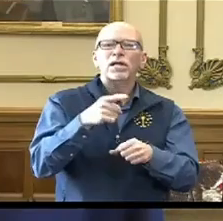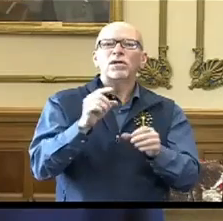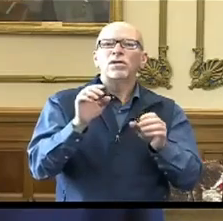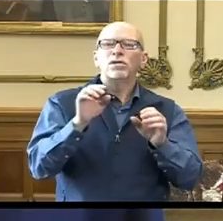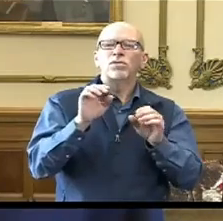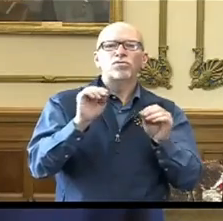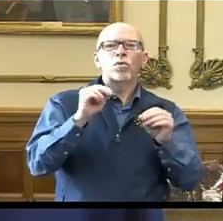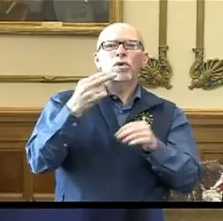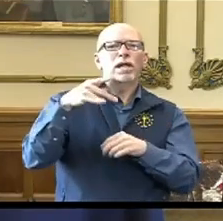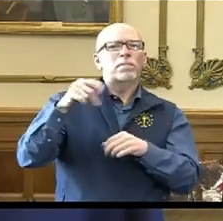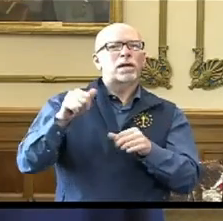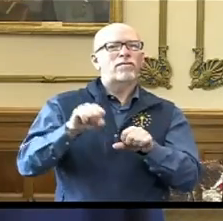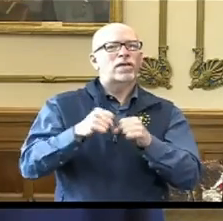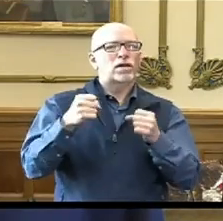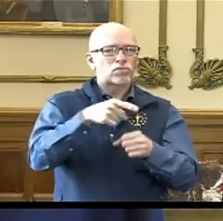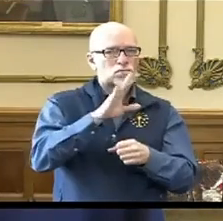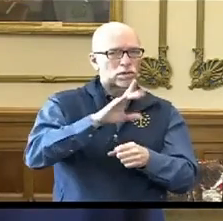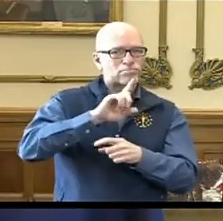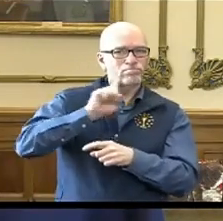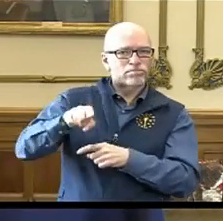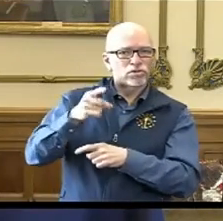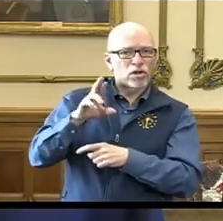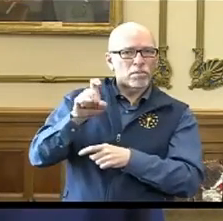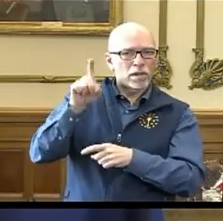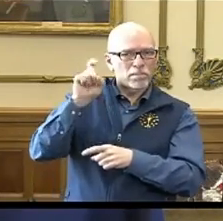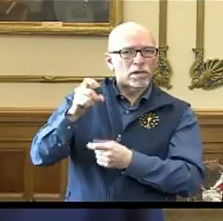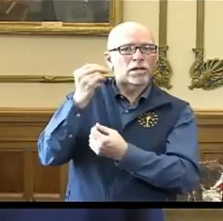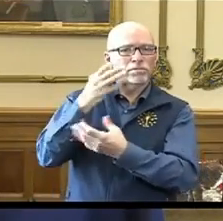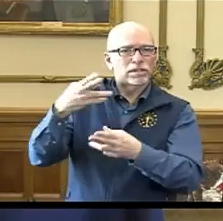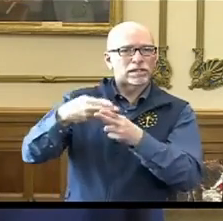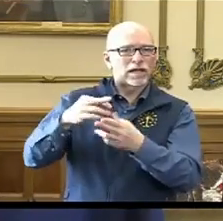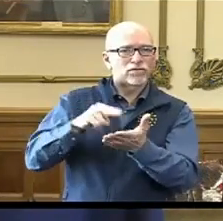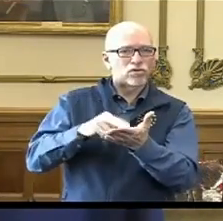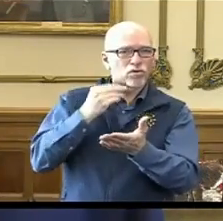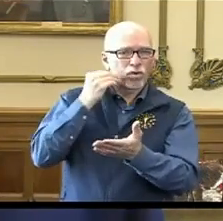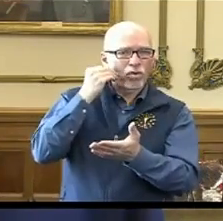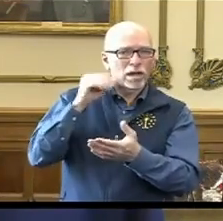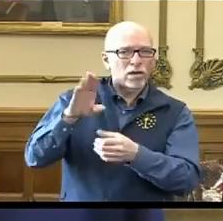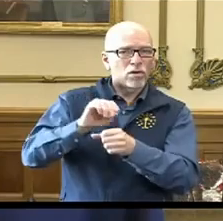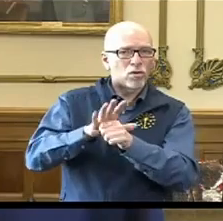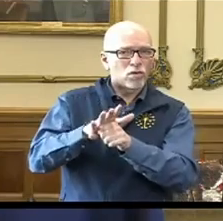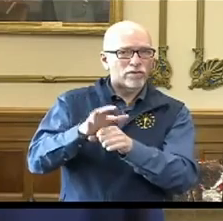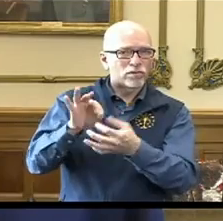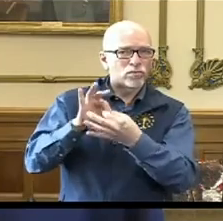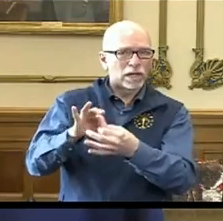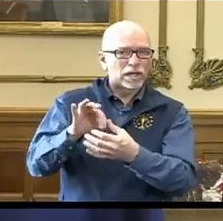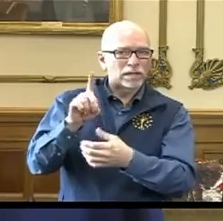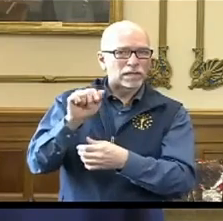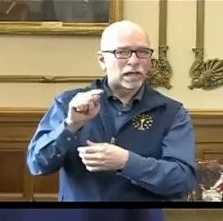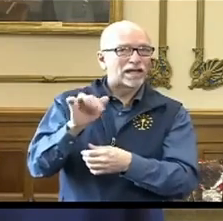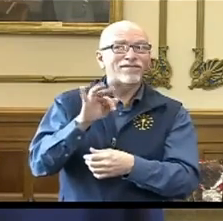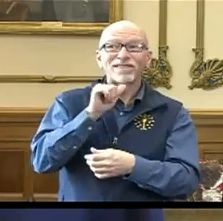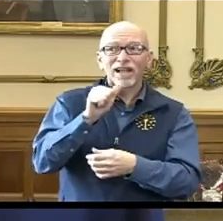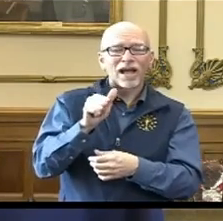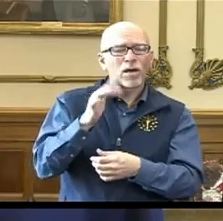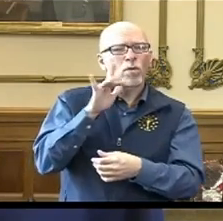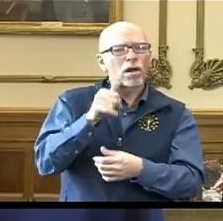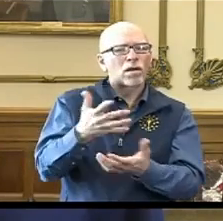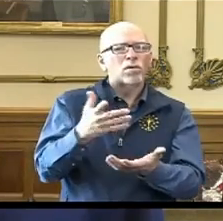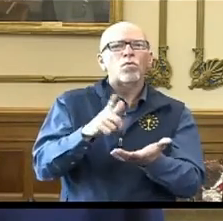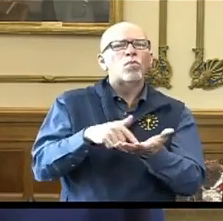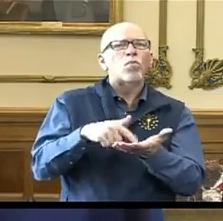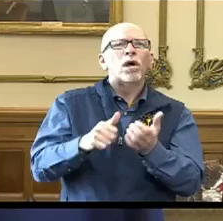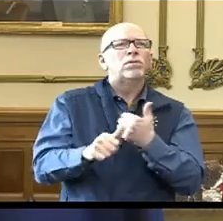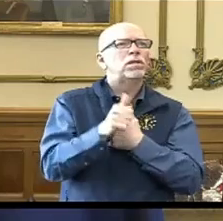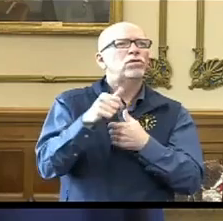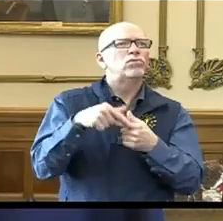HIPAA violation. Will you direct Dr. Box to publicly release the names of nursing homes and their COVID-19 related data? If not, why? What is the